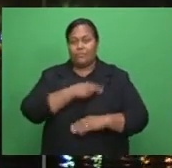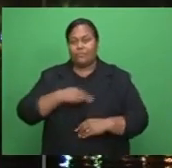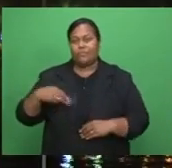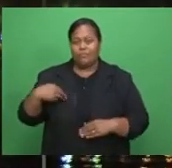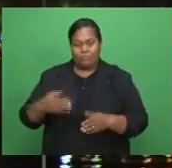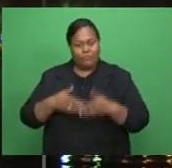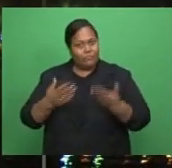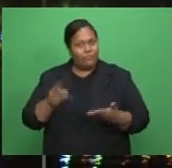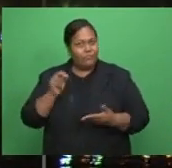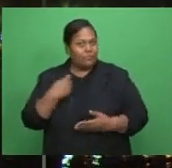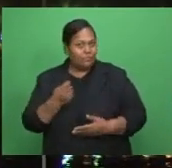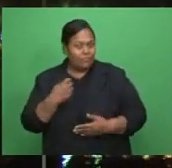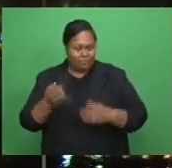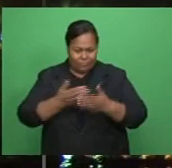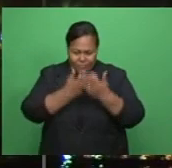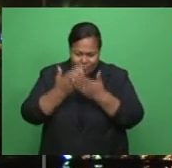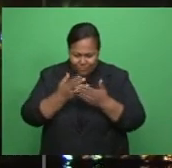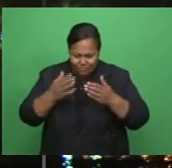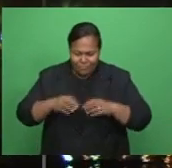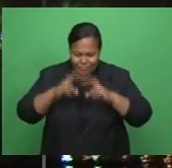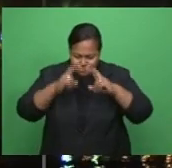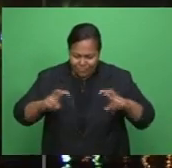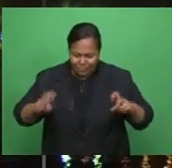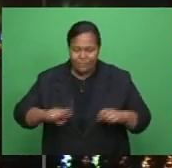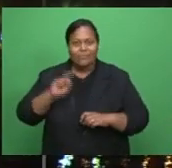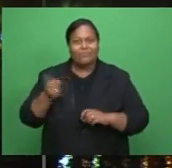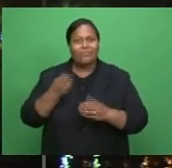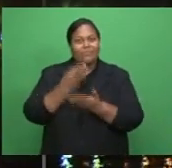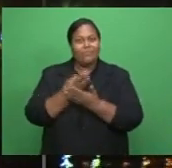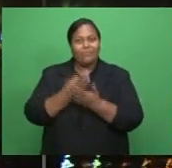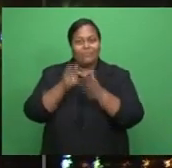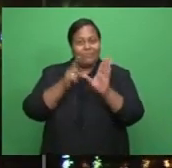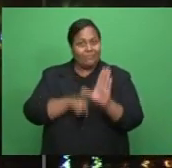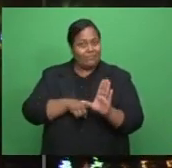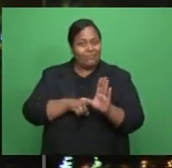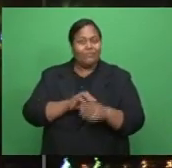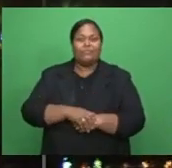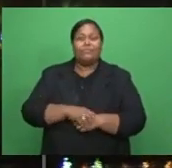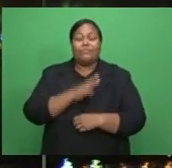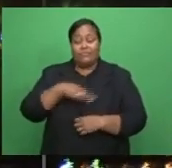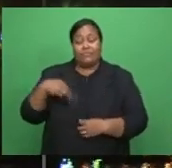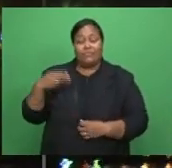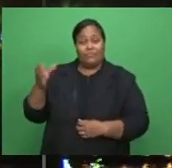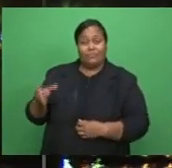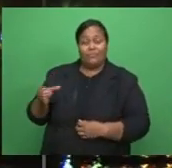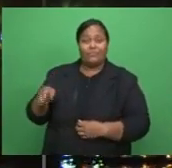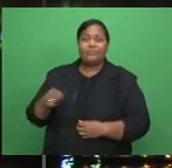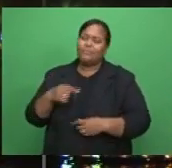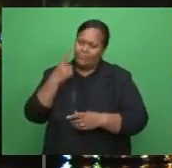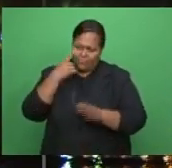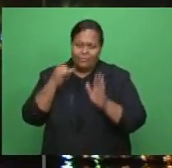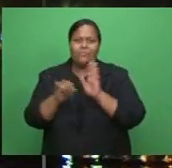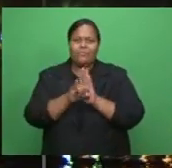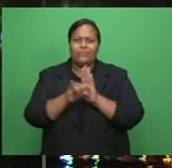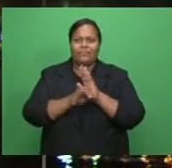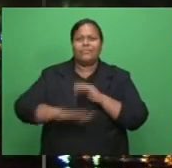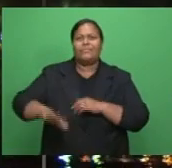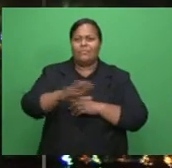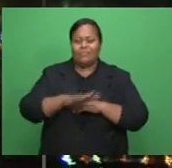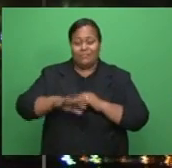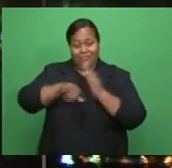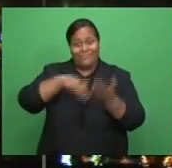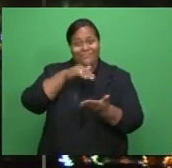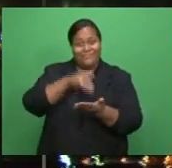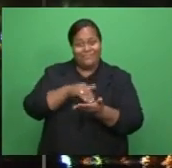corridor studies in the next financial year. Minister Pramila Kumar says they have identified areas in the Central and Western